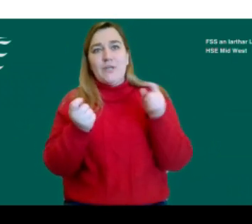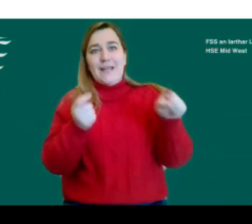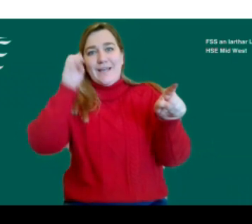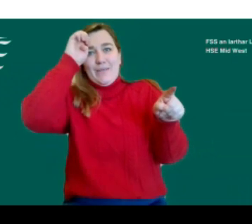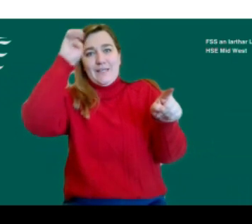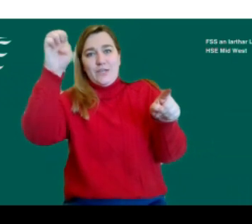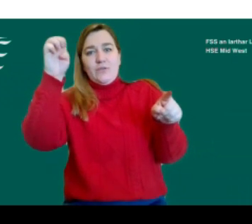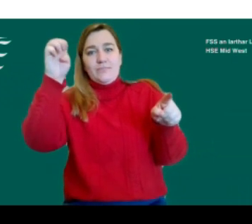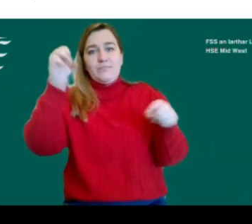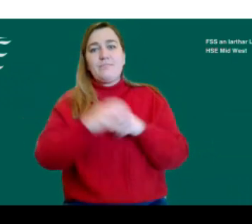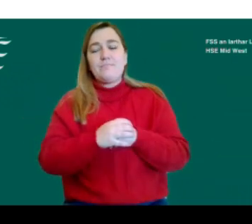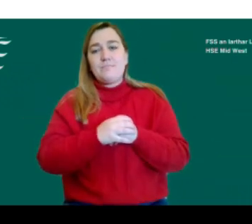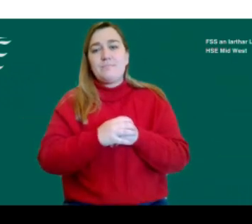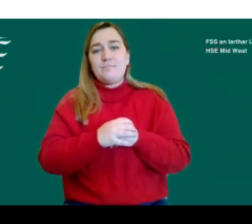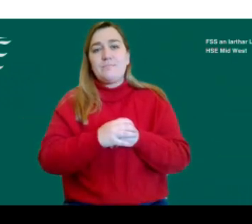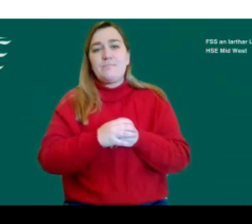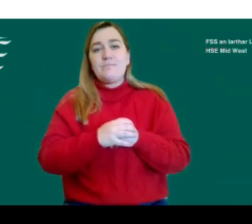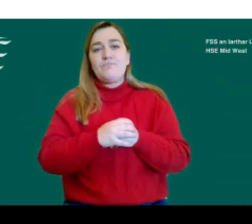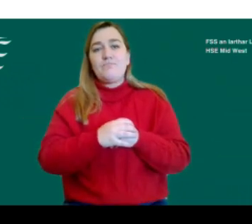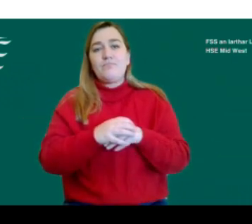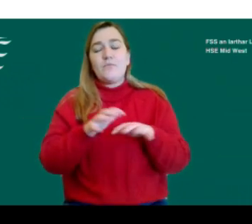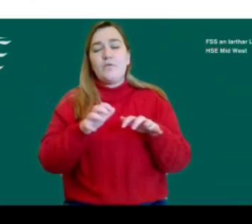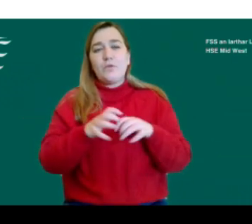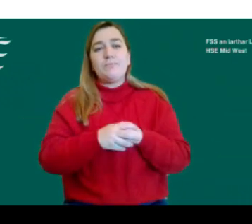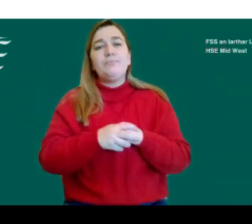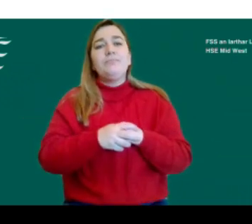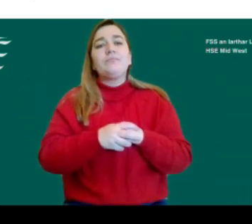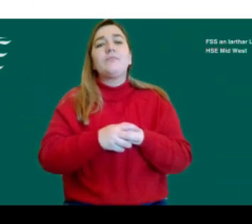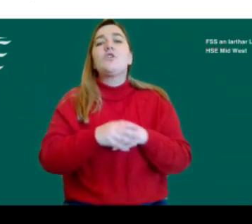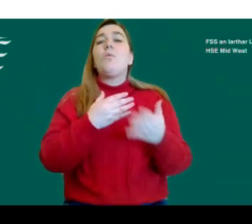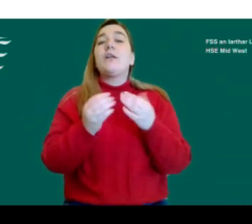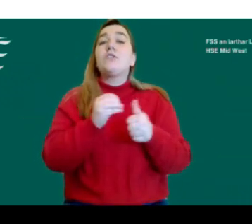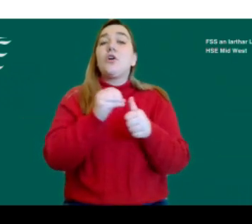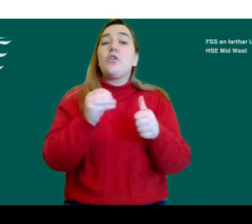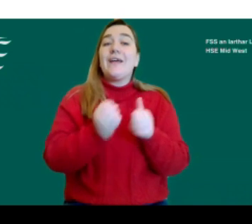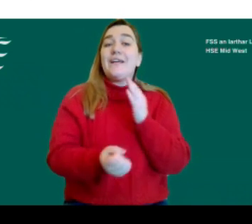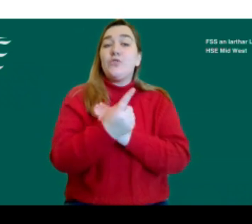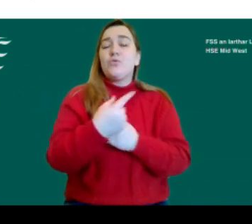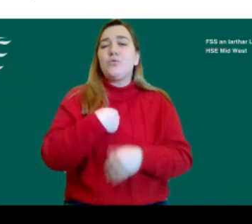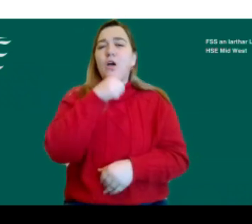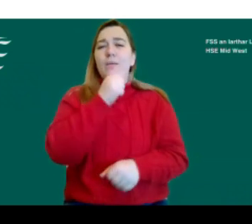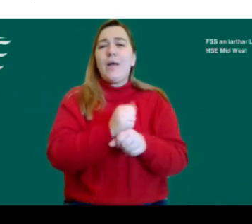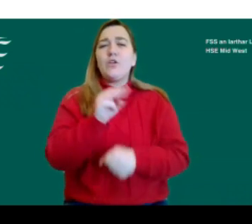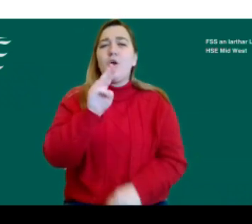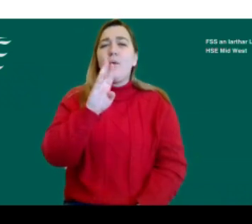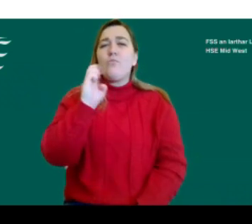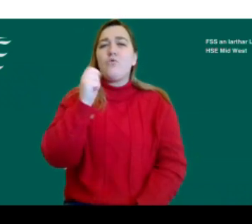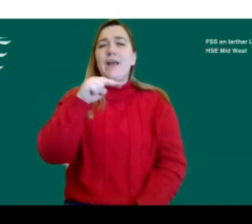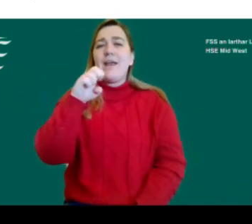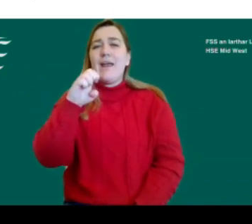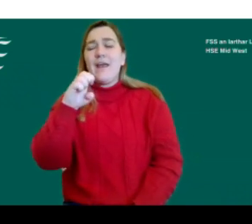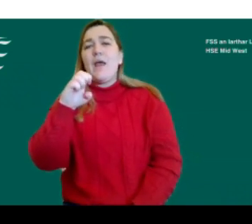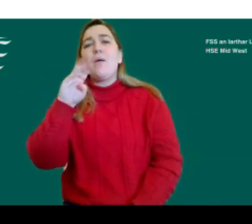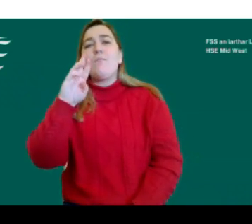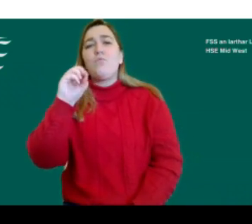life problems. And I often think of that Brené Brown. She often describes, people when they come and they have emotions or reactions, that they've got a biology, a biography, and a